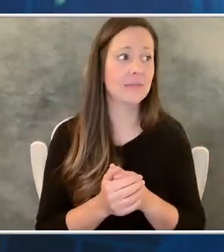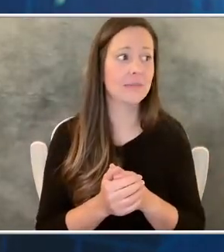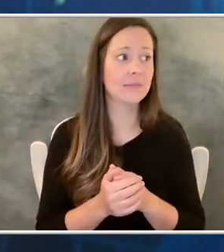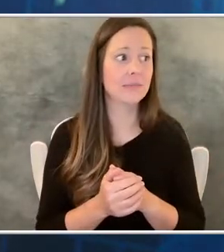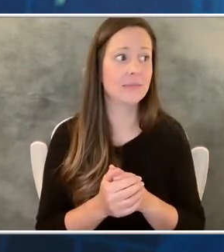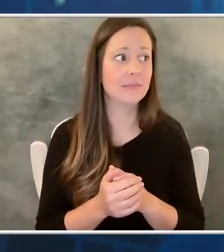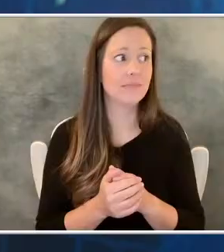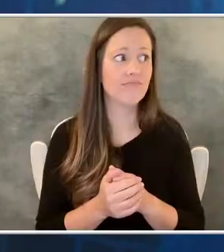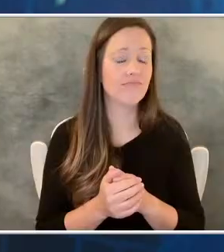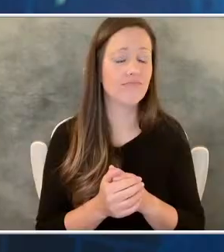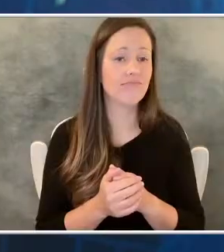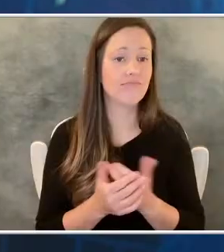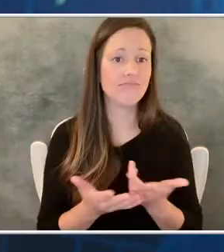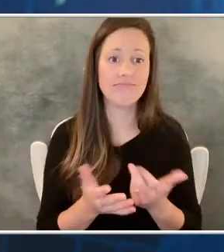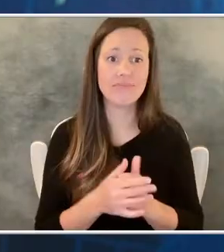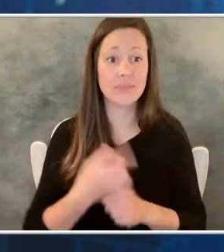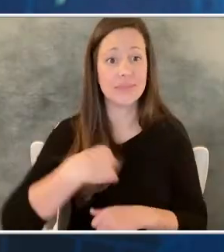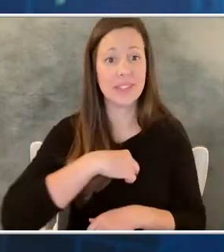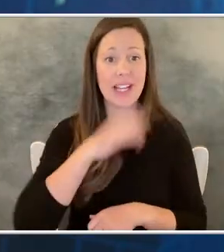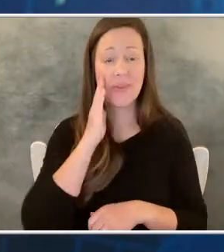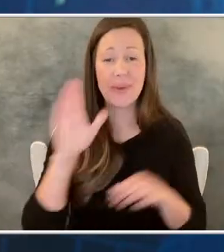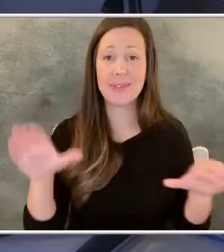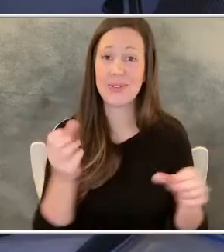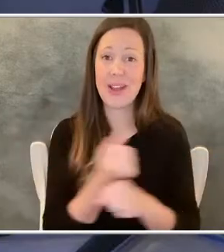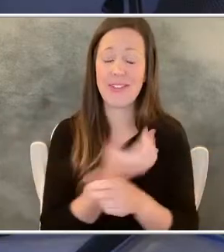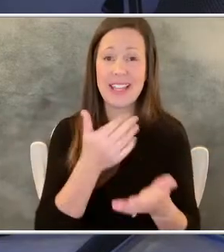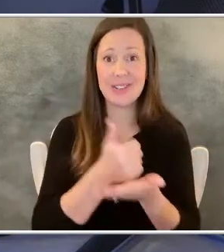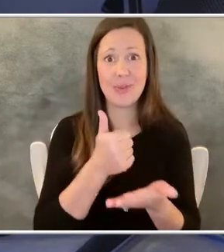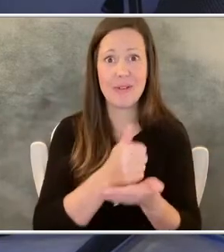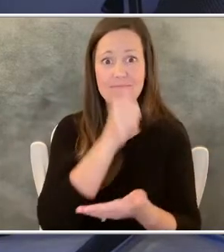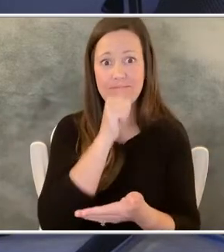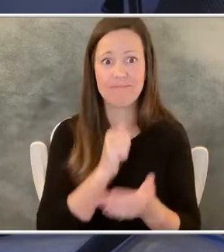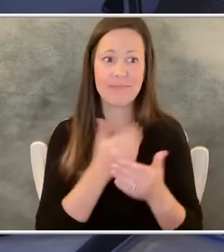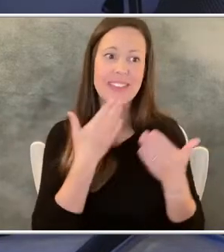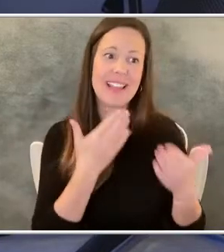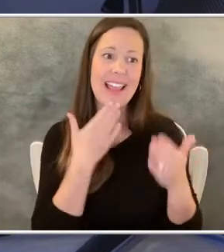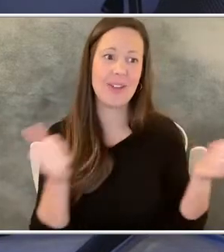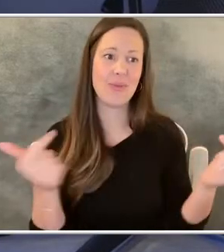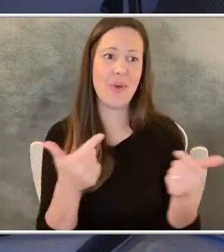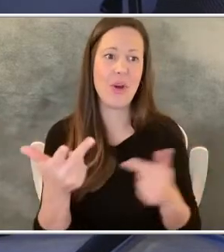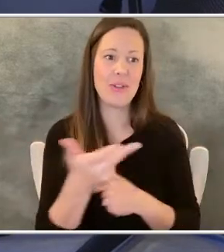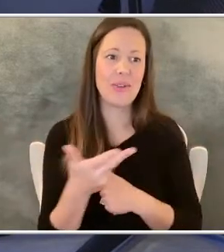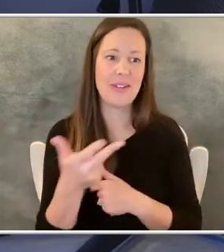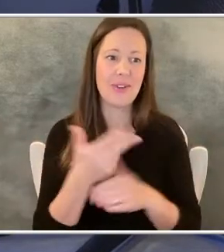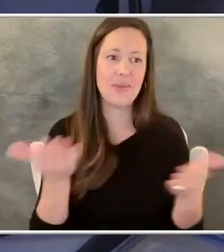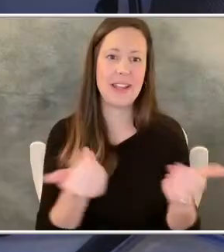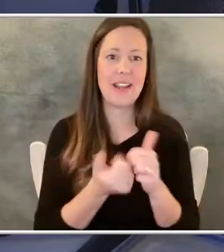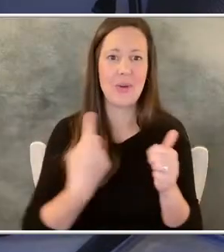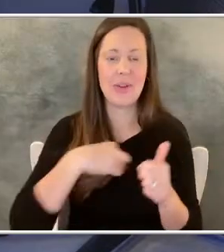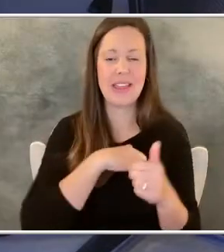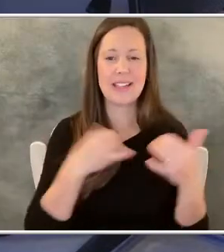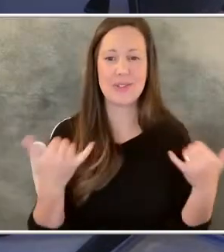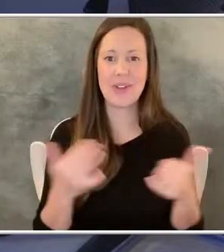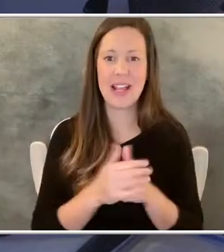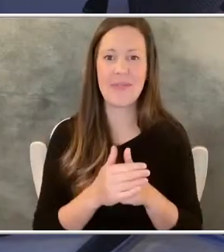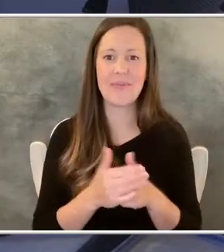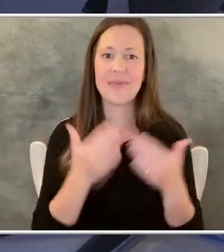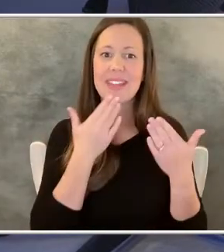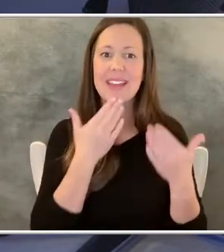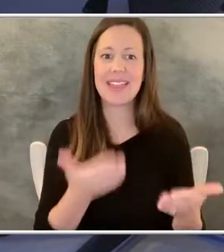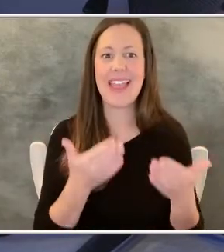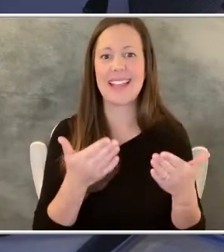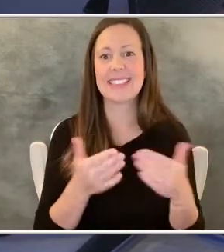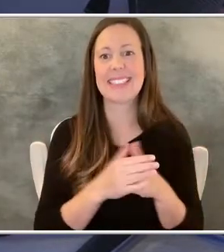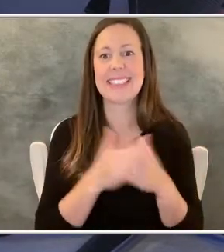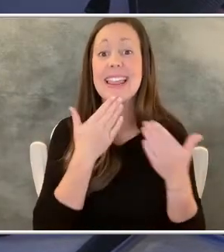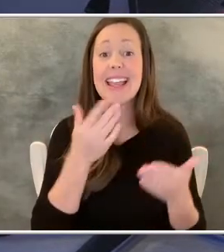and we will do everything to get you through this. Thank you to all three of you for being here with us today. Thanks to our guests. Thanks to our viewers for being